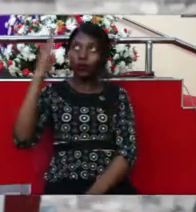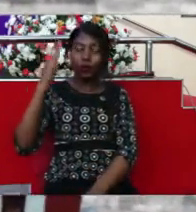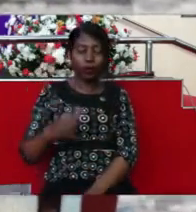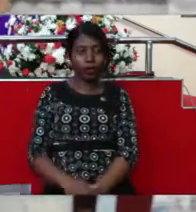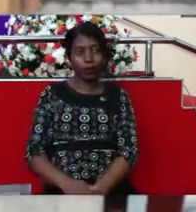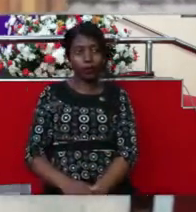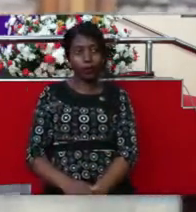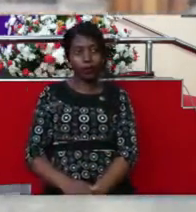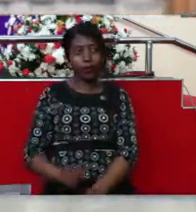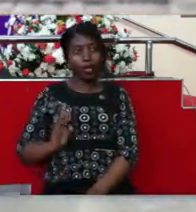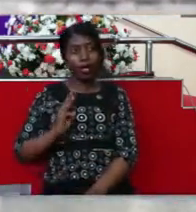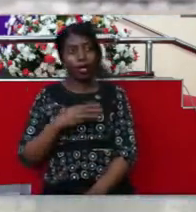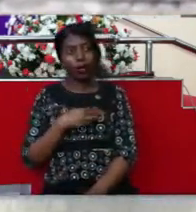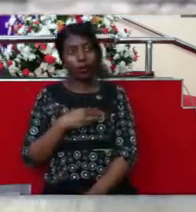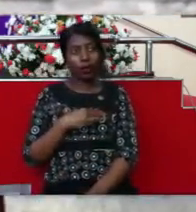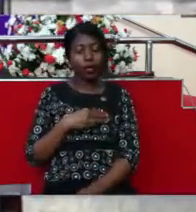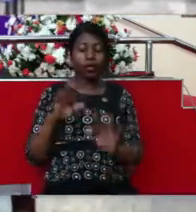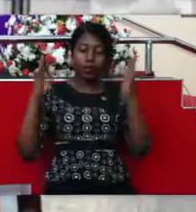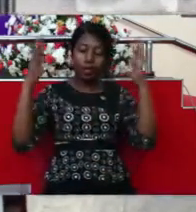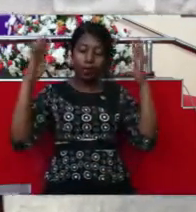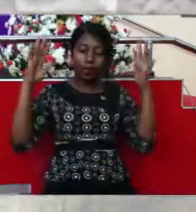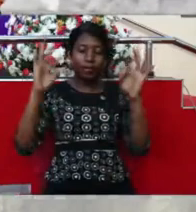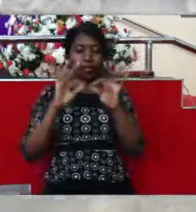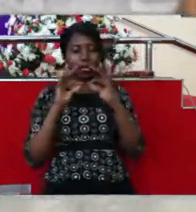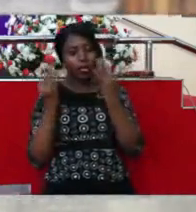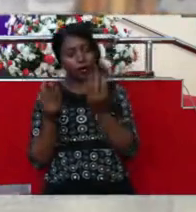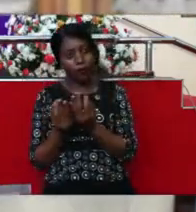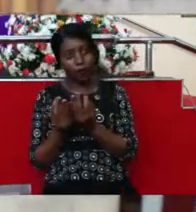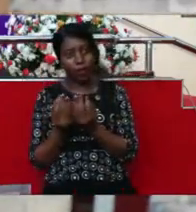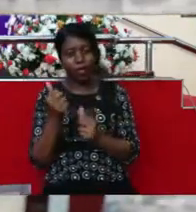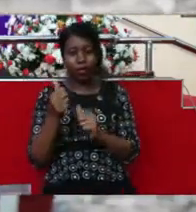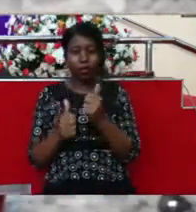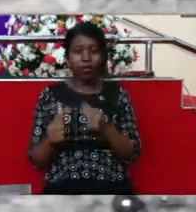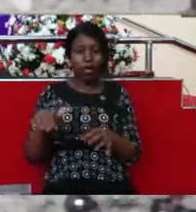And we want to celebrate as well the families that constitute this assembly.